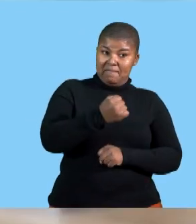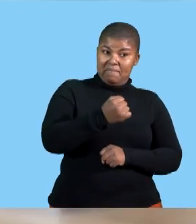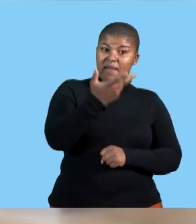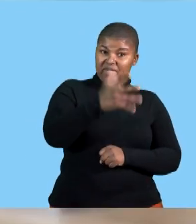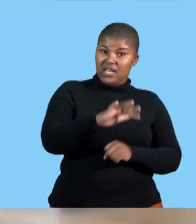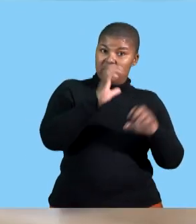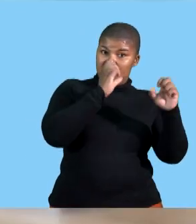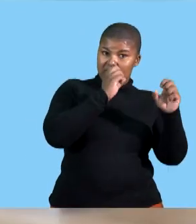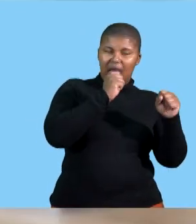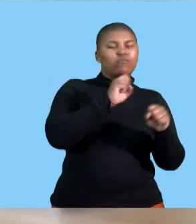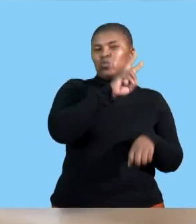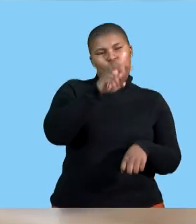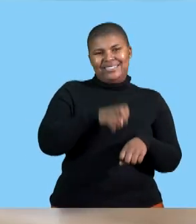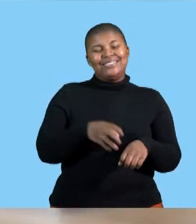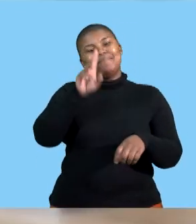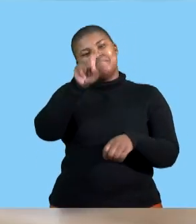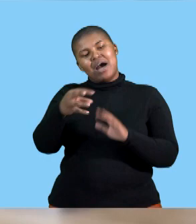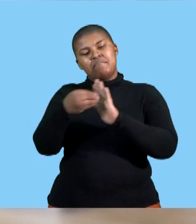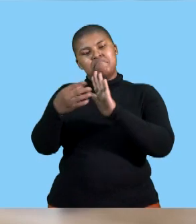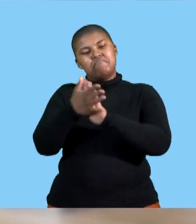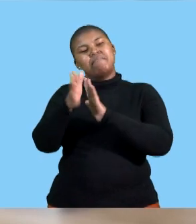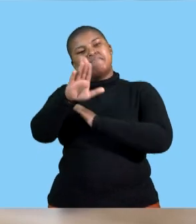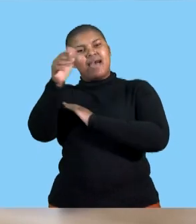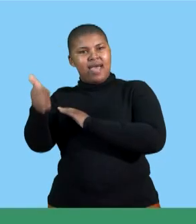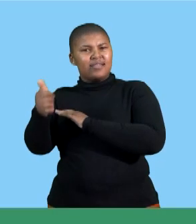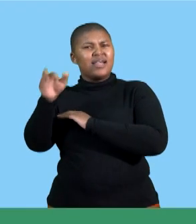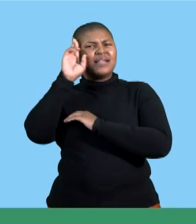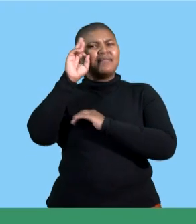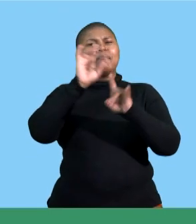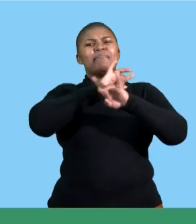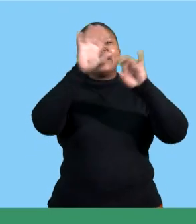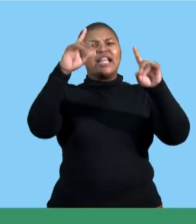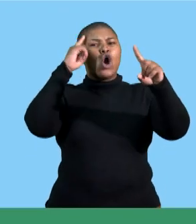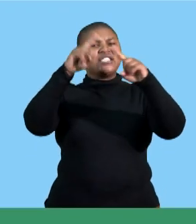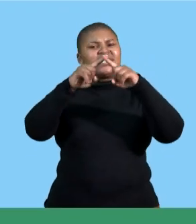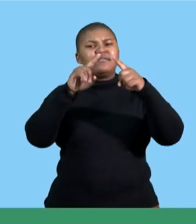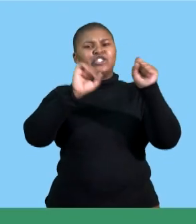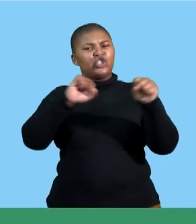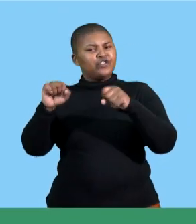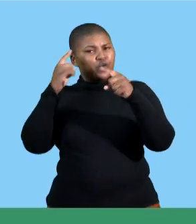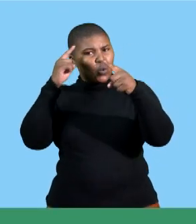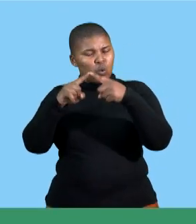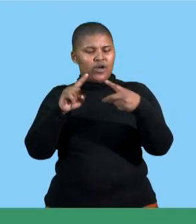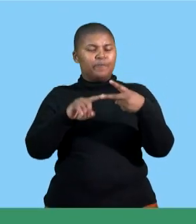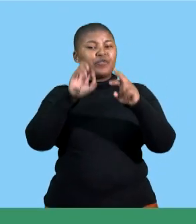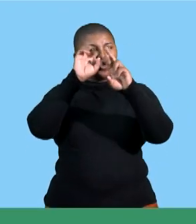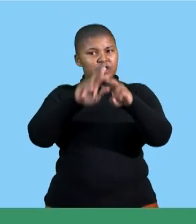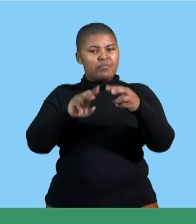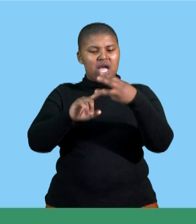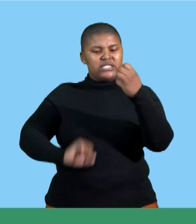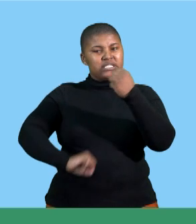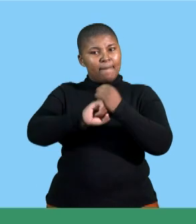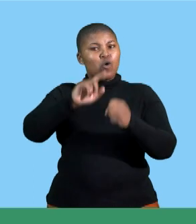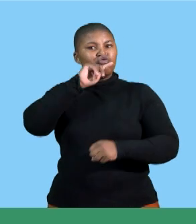that we've mentioned previously on our practice question, which is clear objectives and agreed goals, mutual respect, support